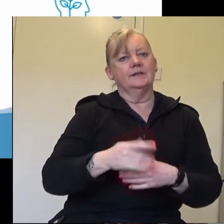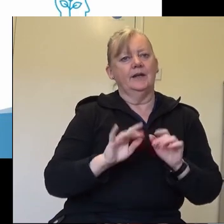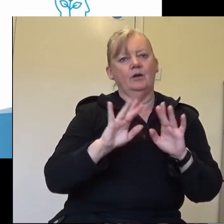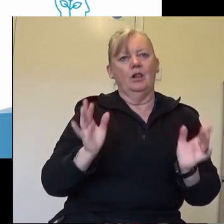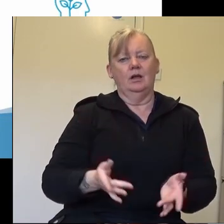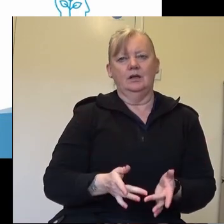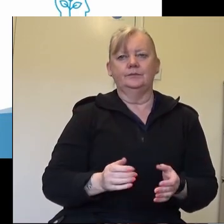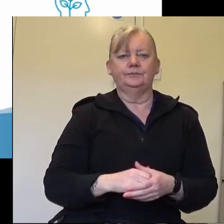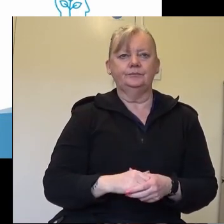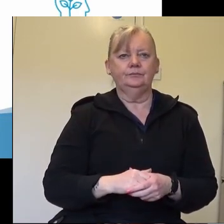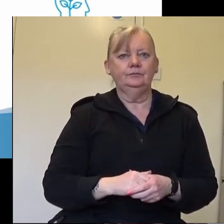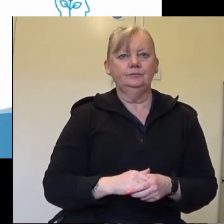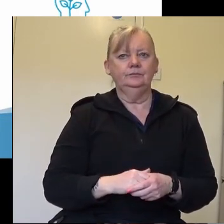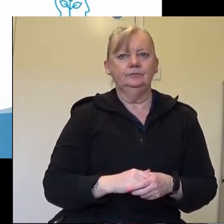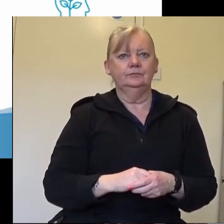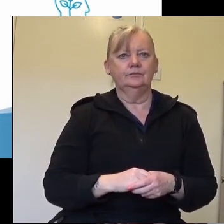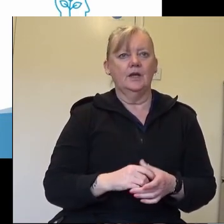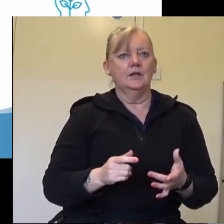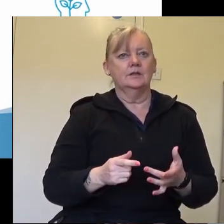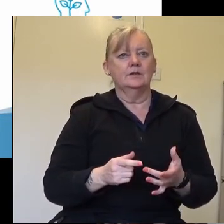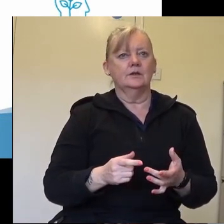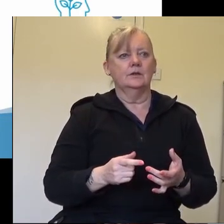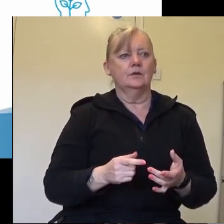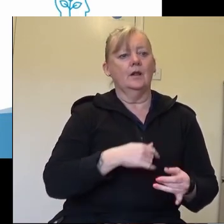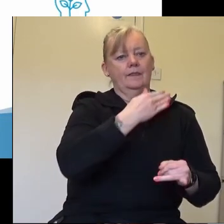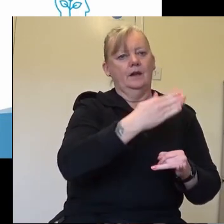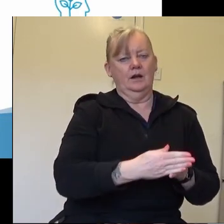the Internet Watch Foundation. So if